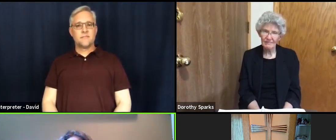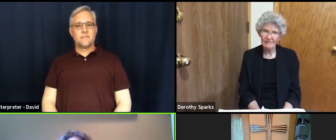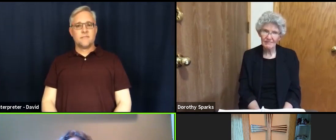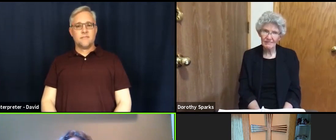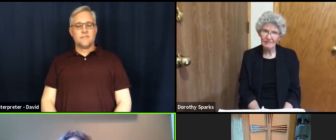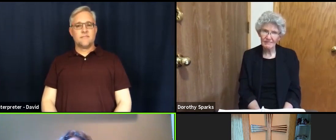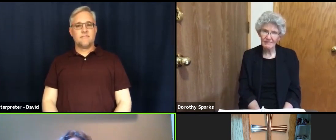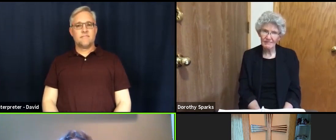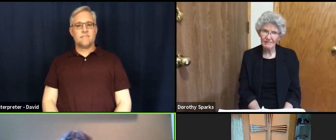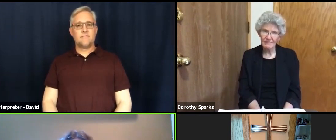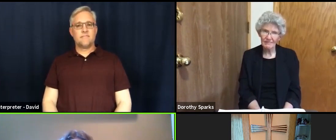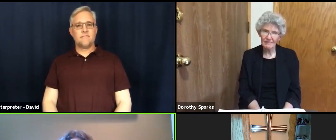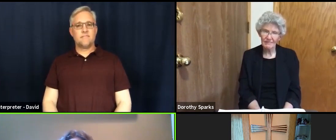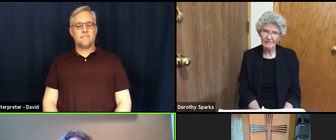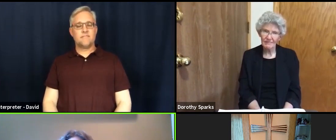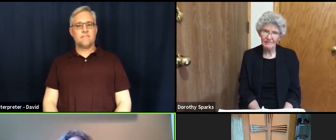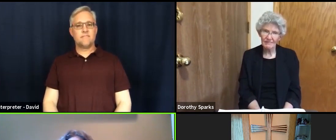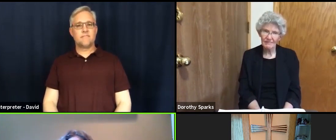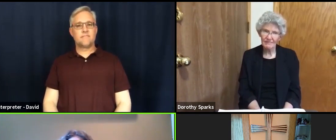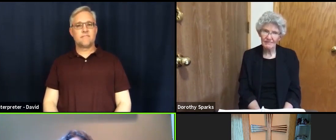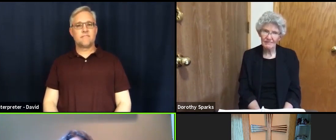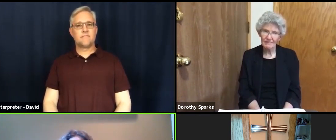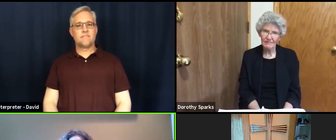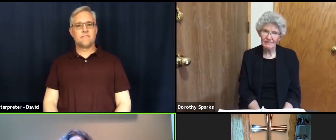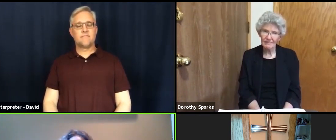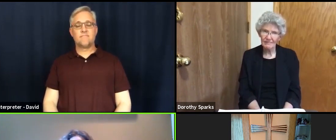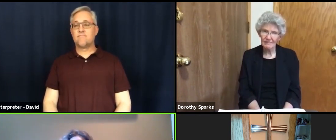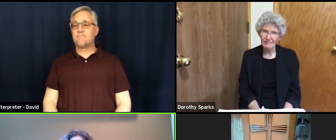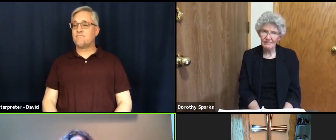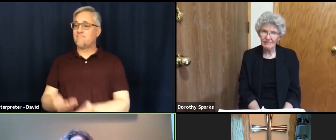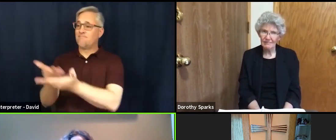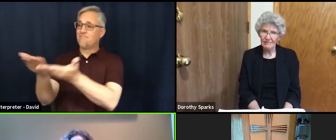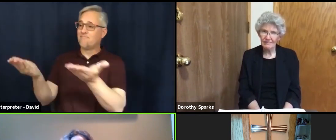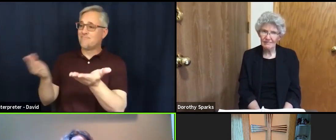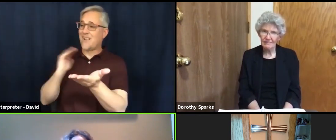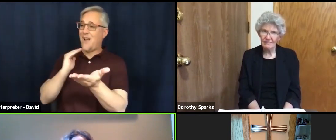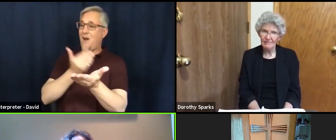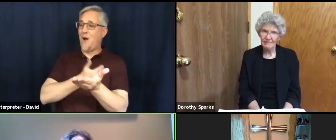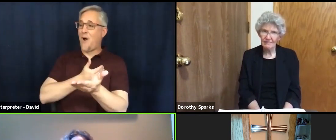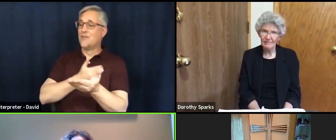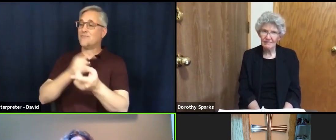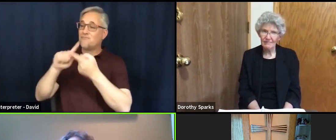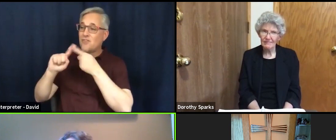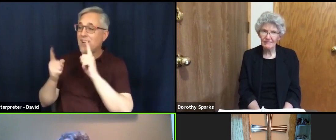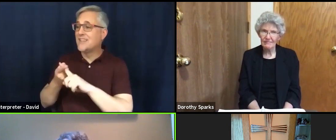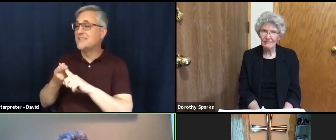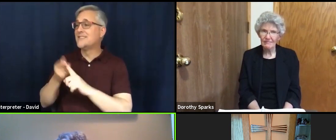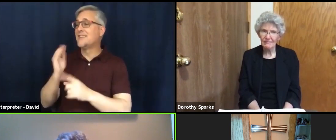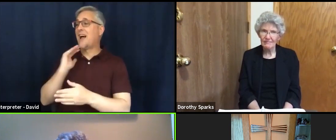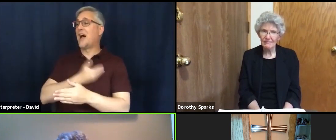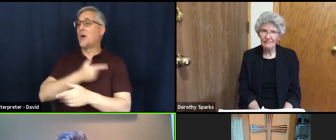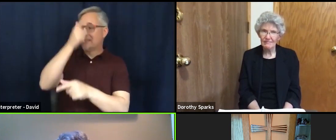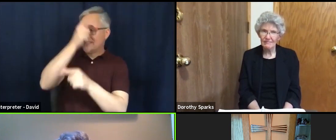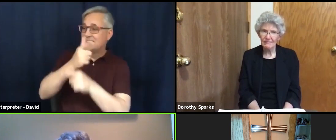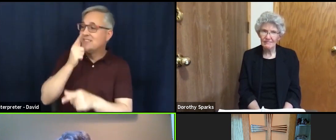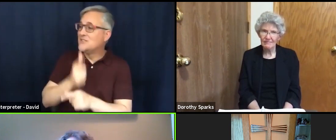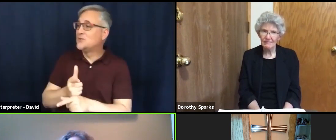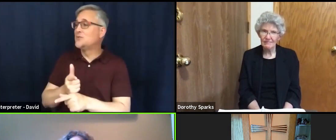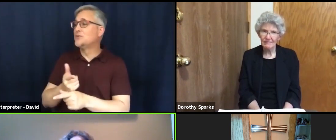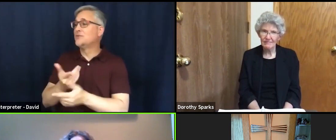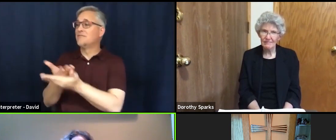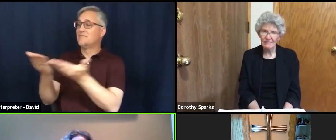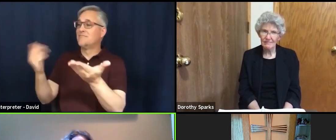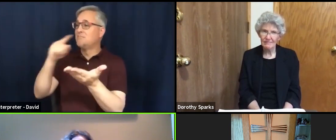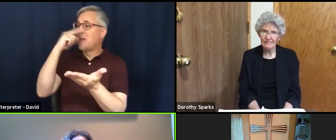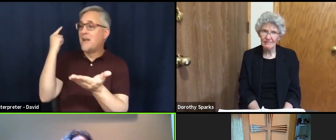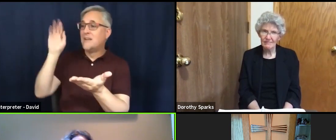Our friends and siblings who are Black and Brown and from Indigenous communities, they're asking